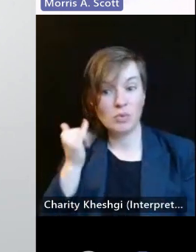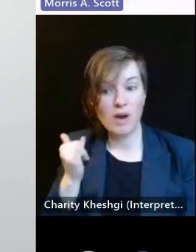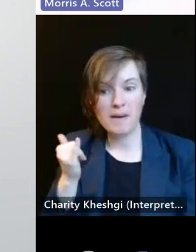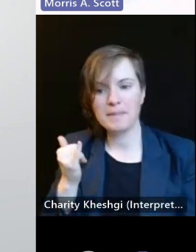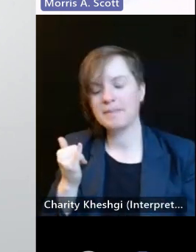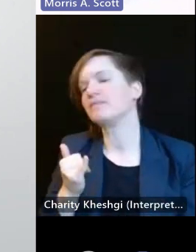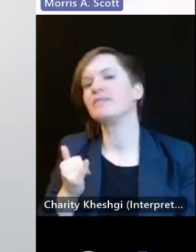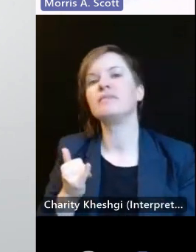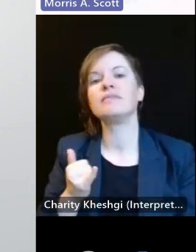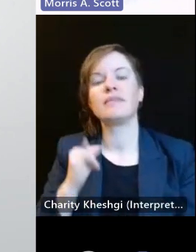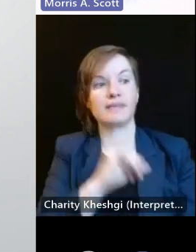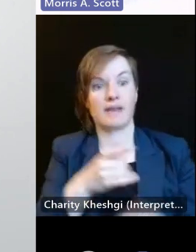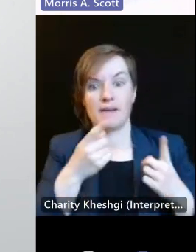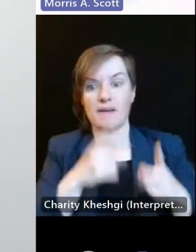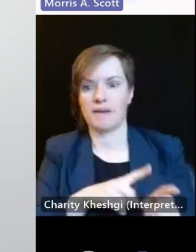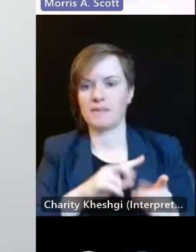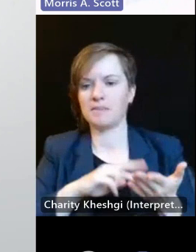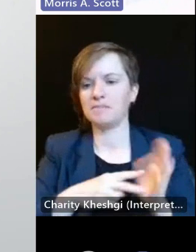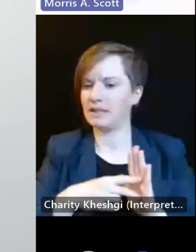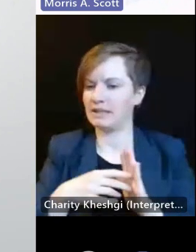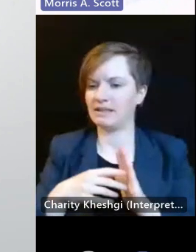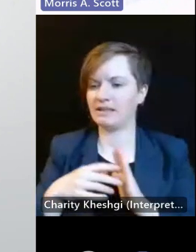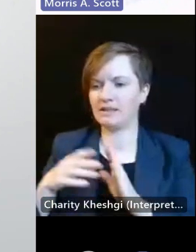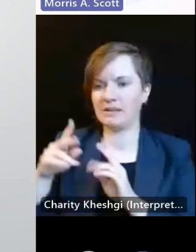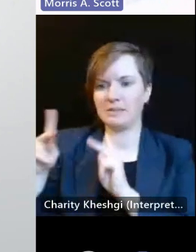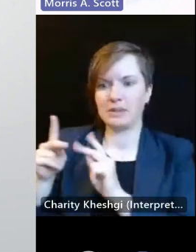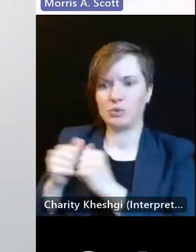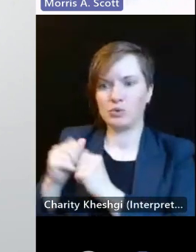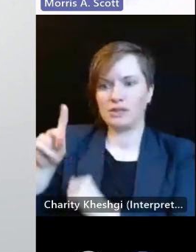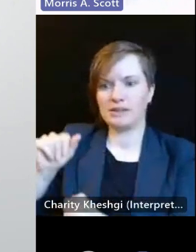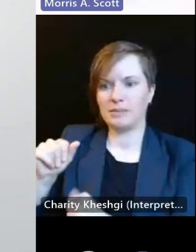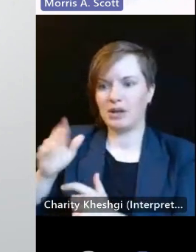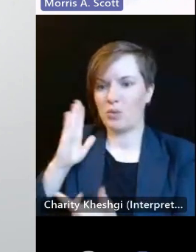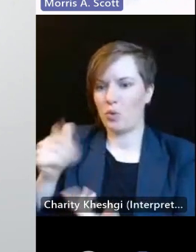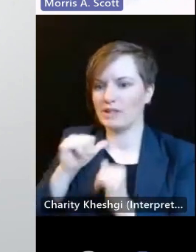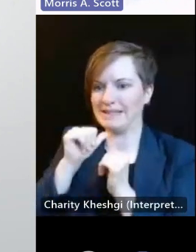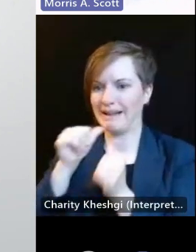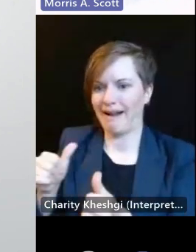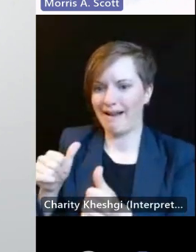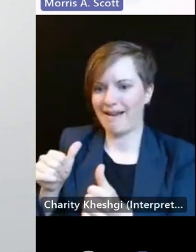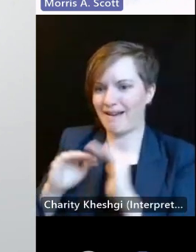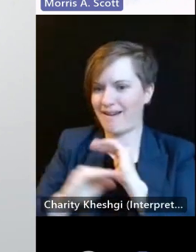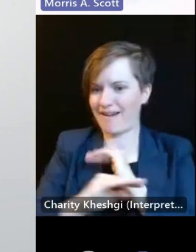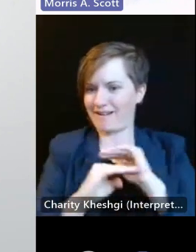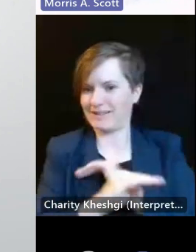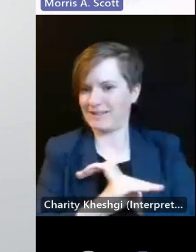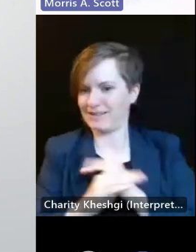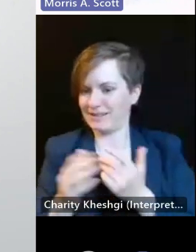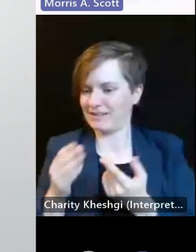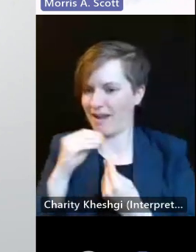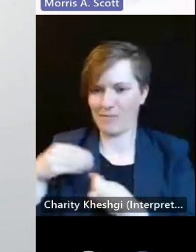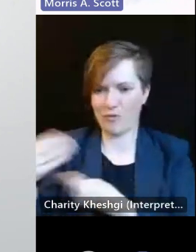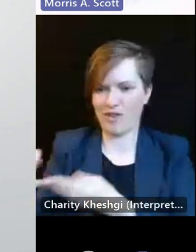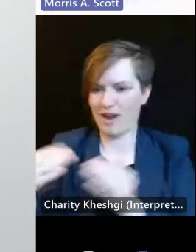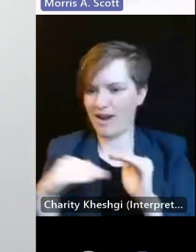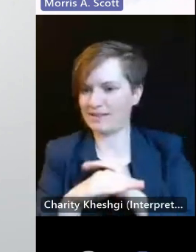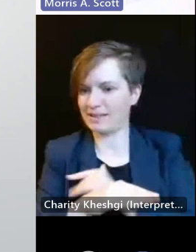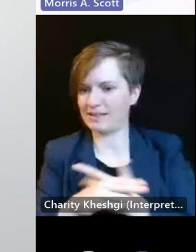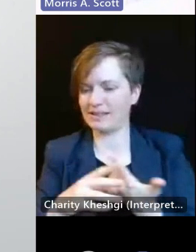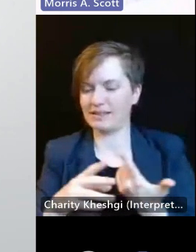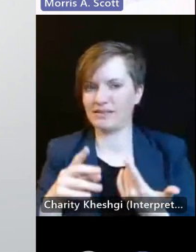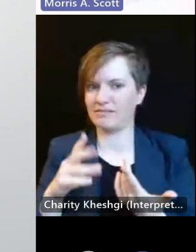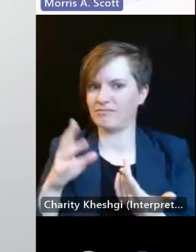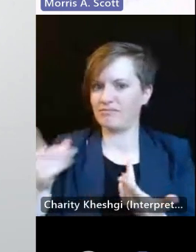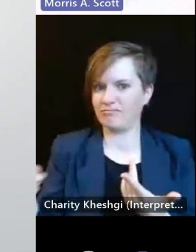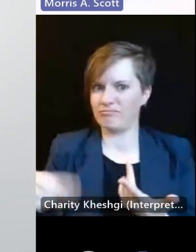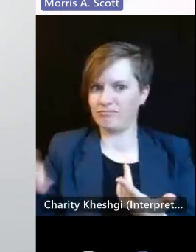to the denial of access to persons with disabilities or discrimination, some kind of discrimination against them